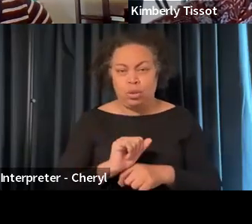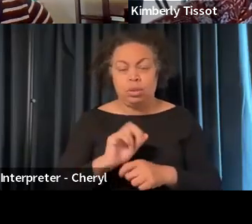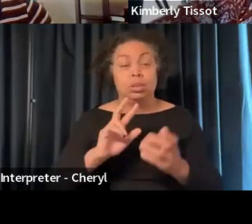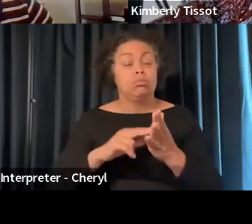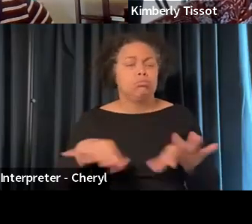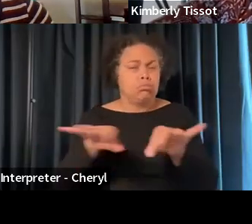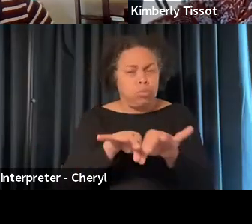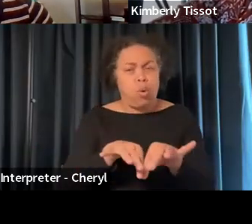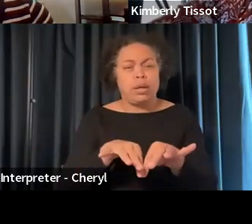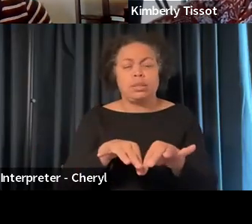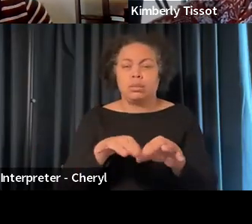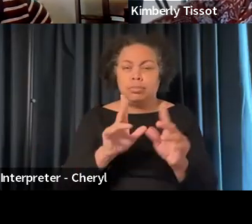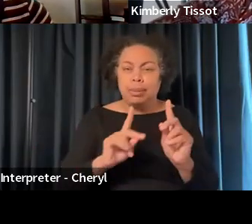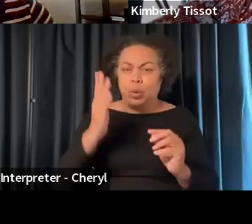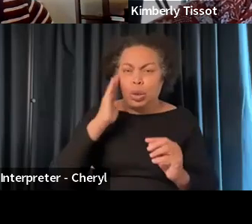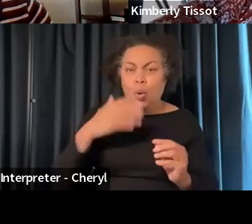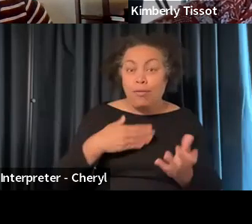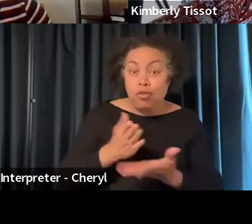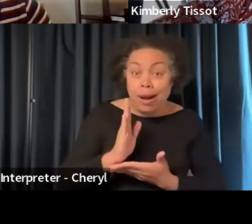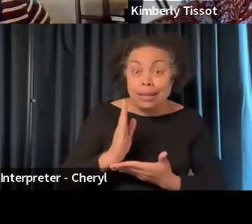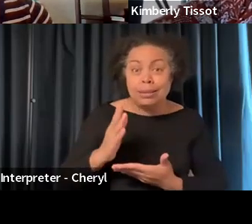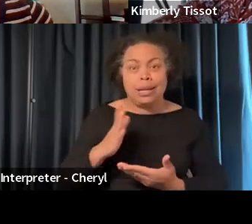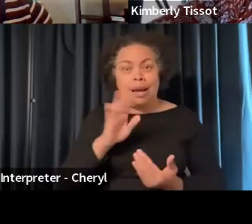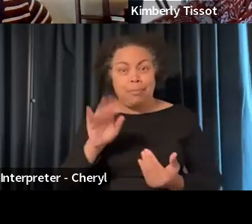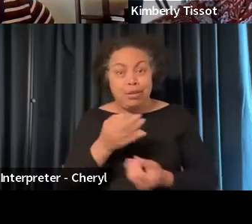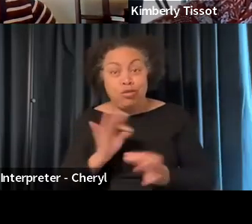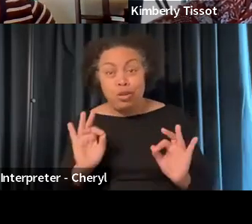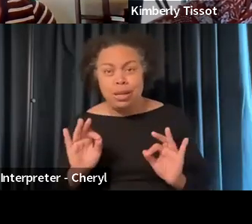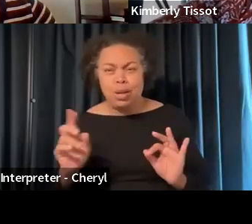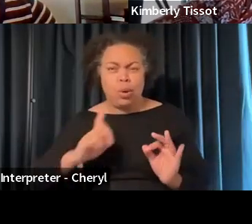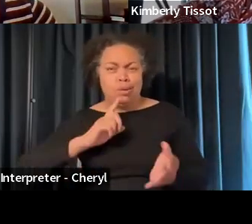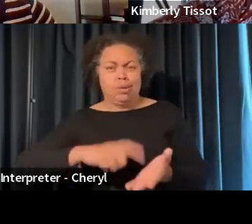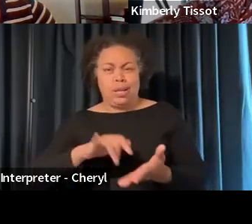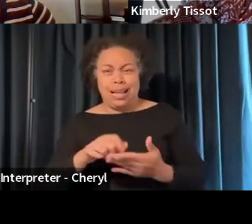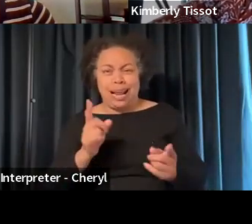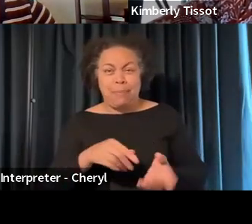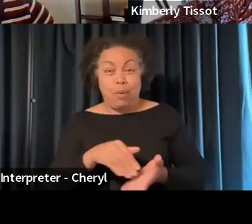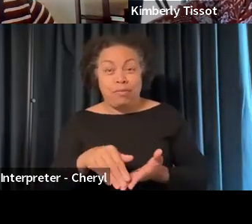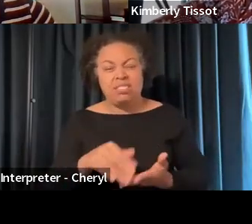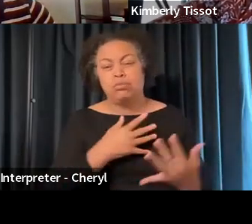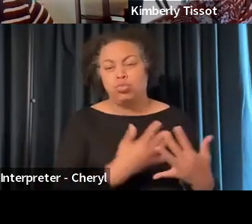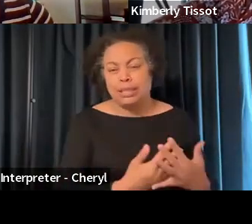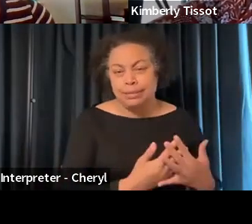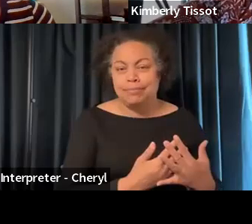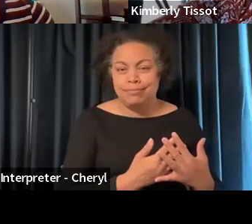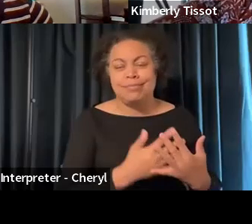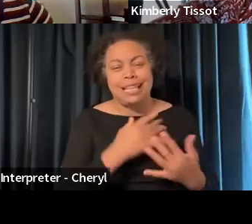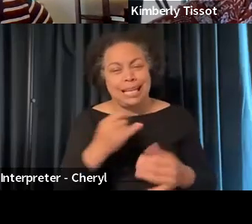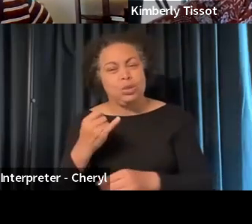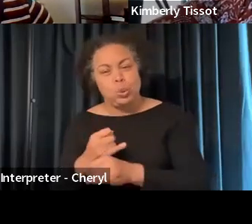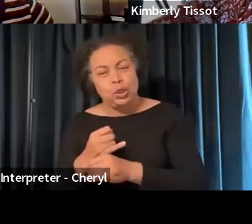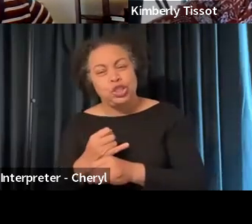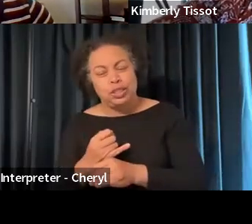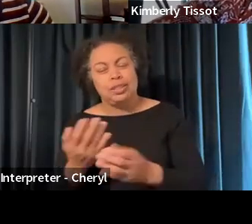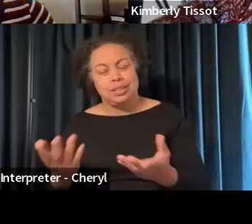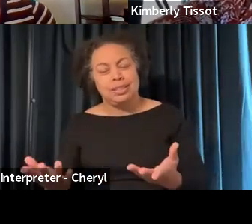have rights and freedom. So where do we notice that most? Like prisons and institutions. And so I feel